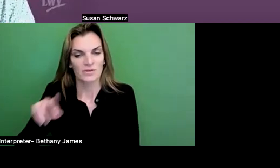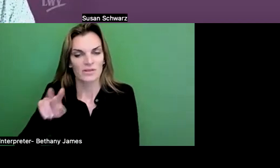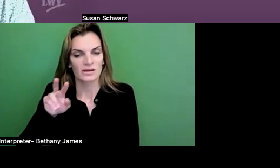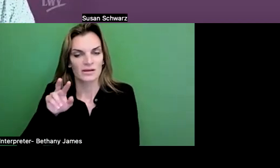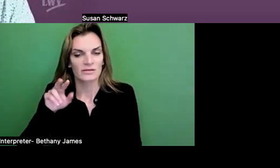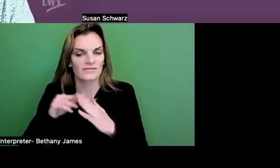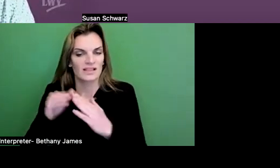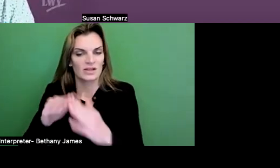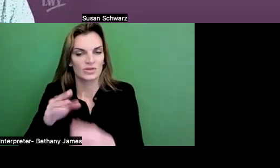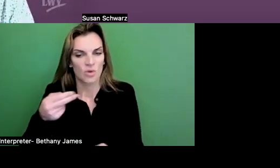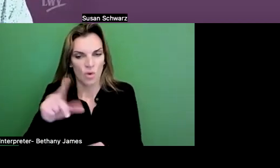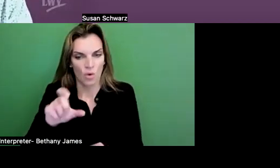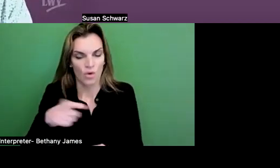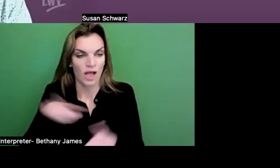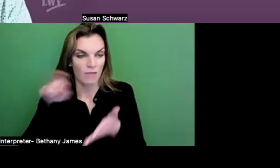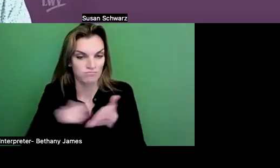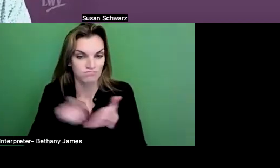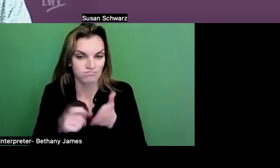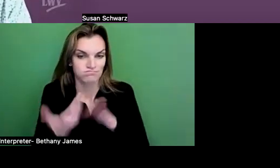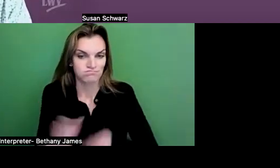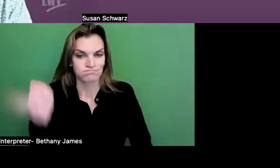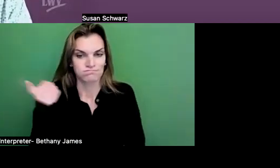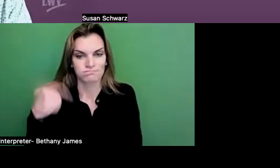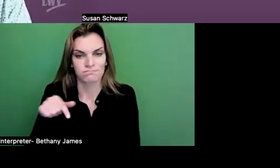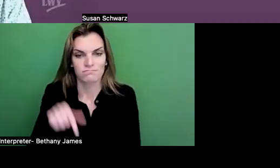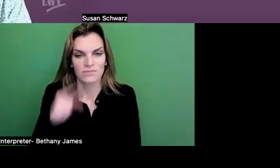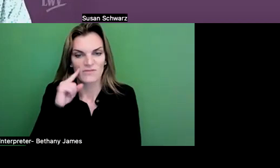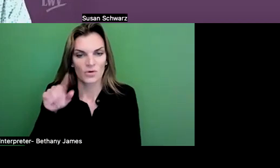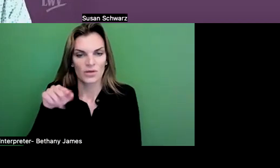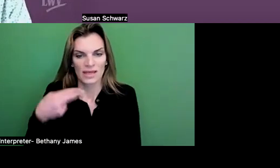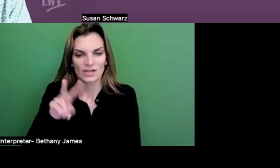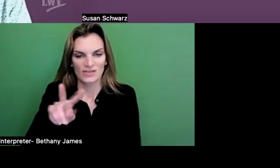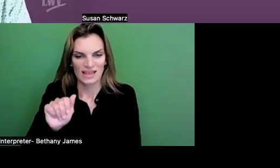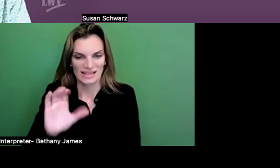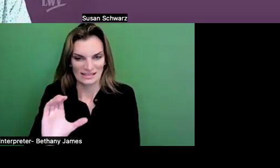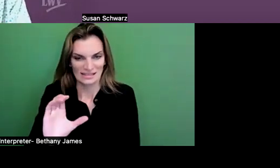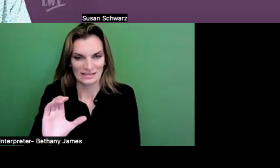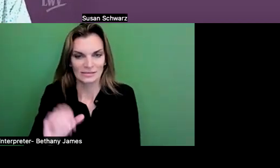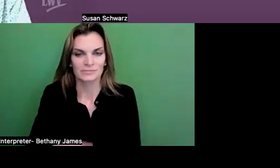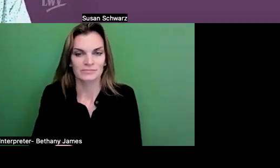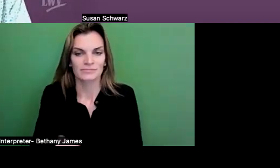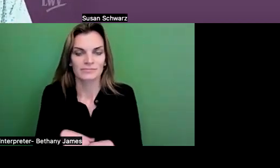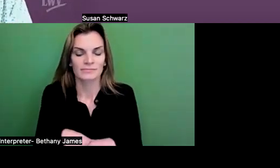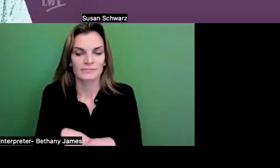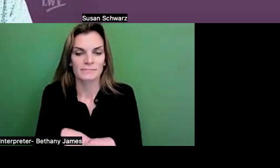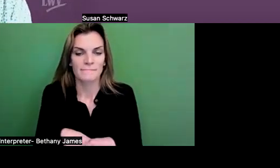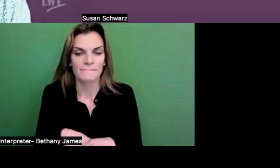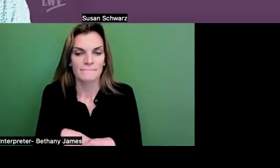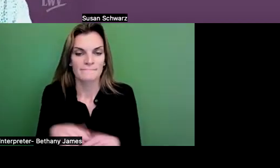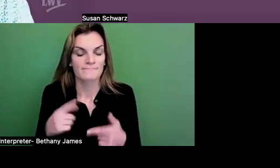wrote that a long time ago. I think it was dropped, and